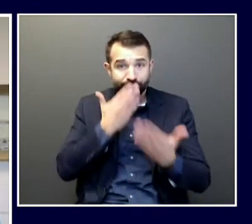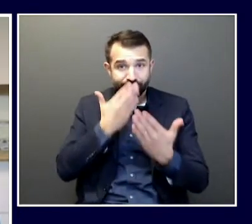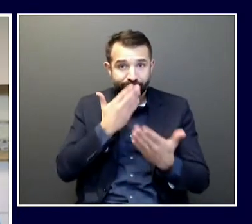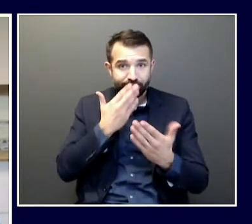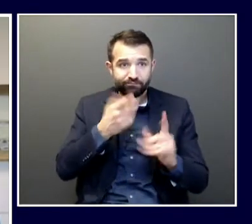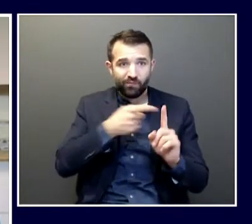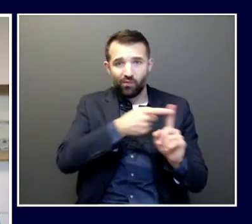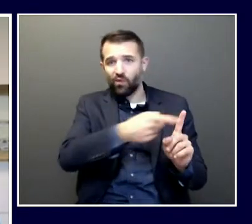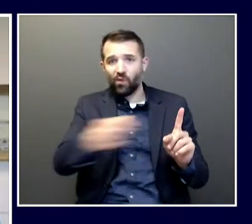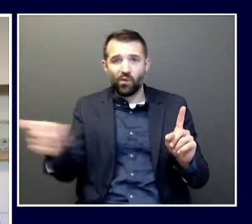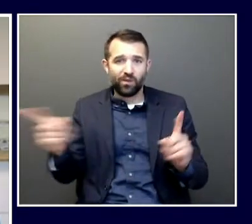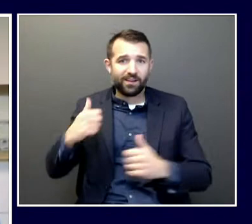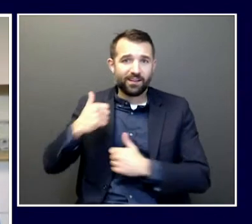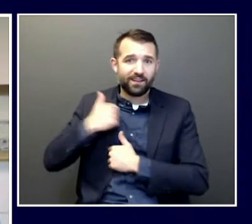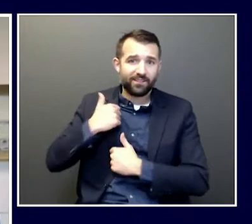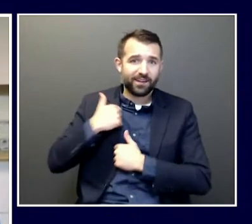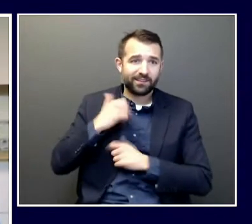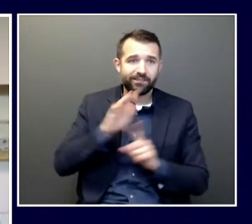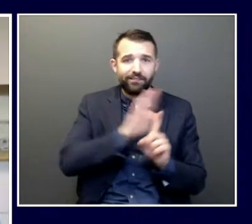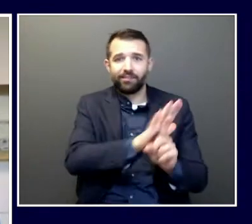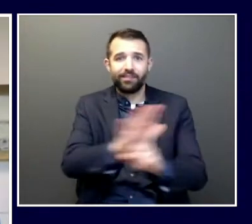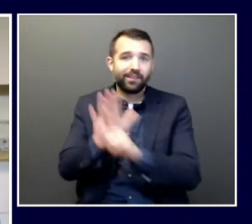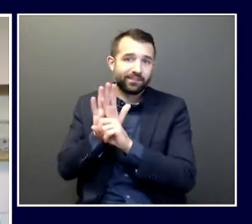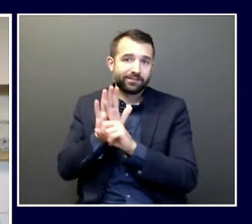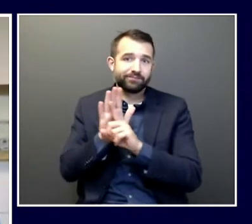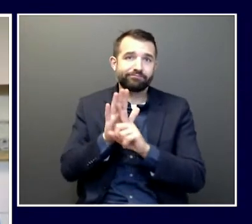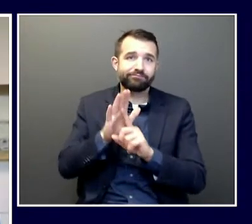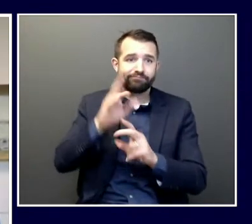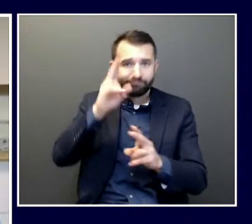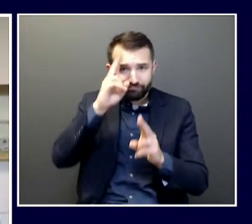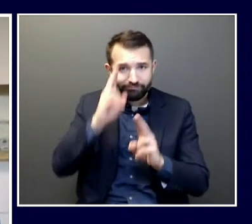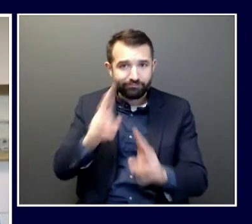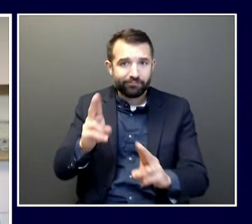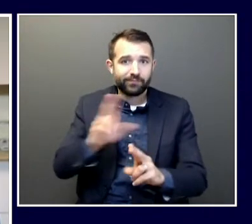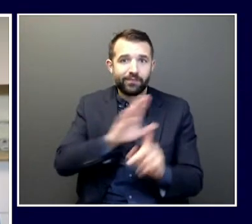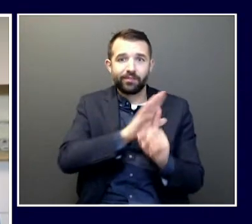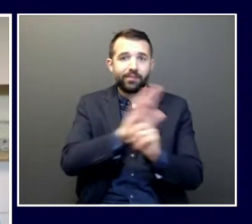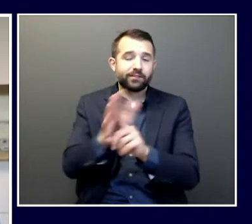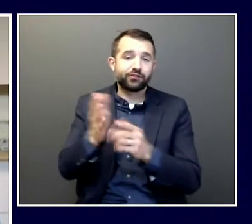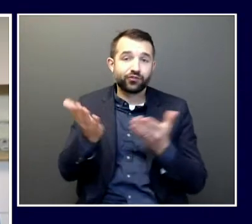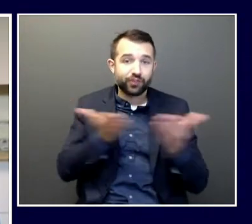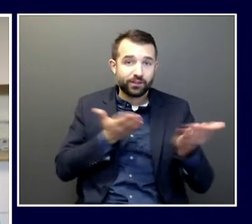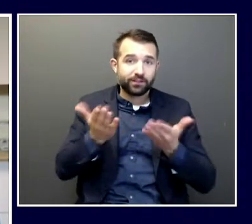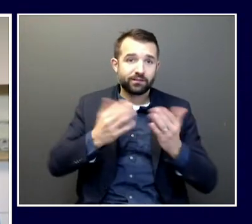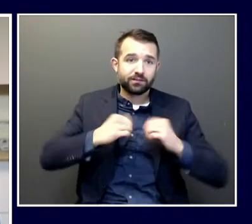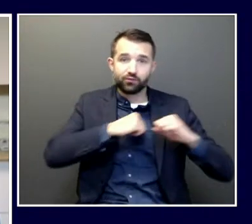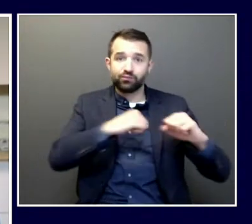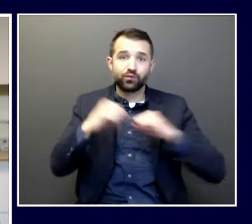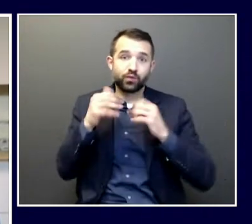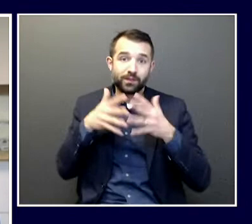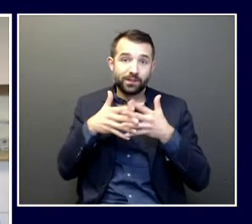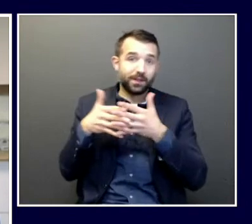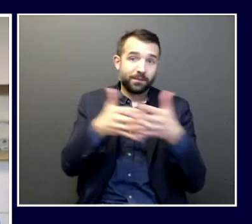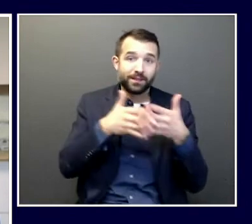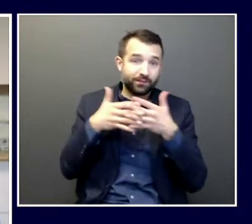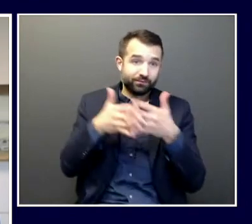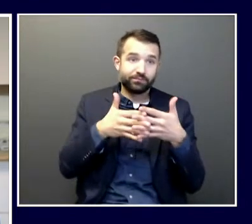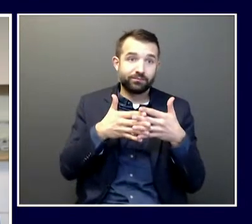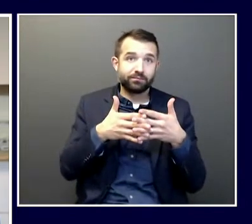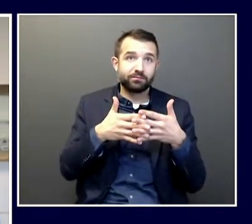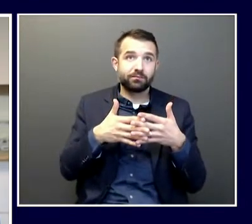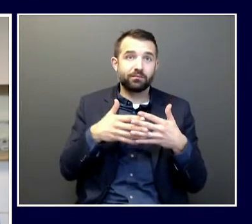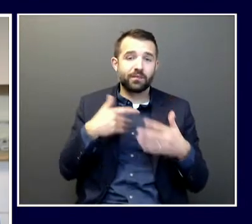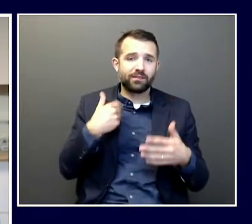to our country. We also wanted to take a second to note and remind folks that there are an innumerable number of veterans right